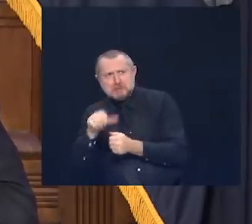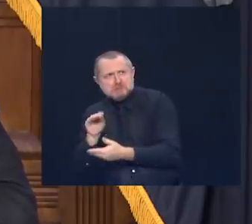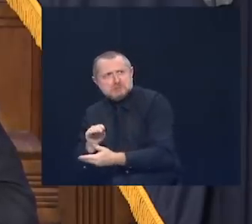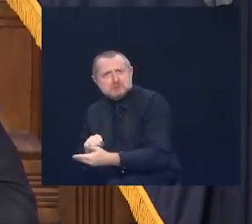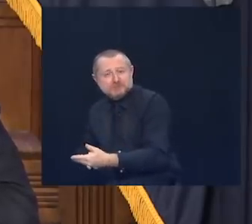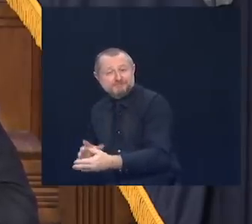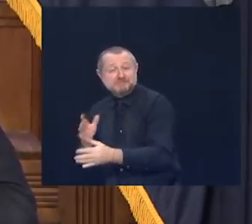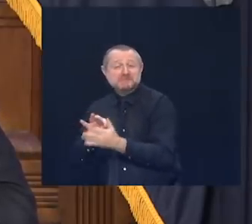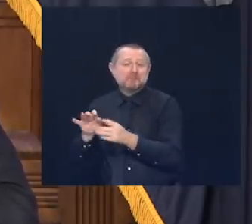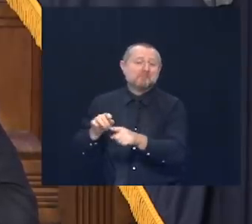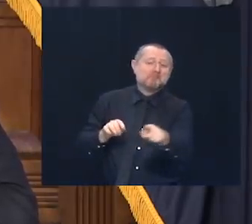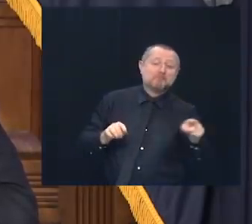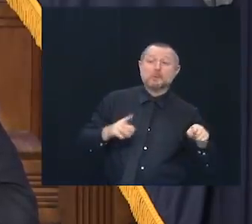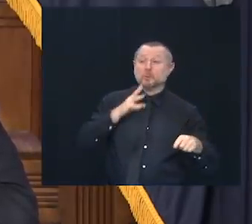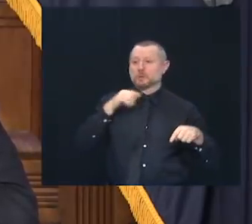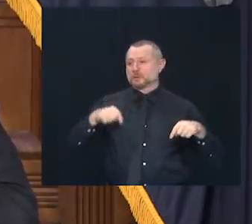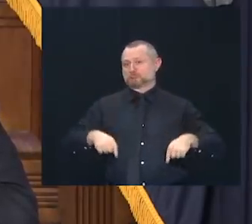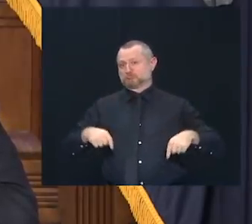joy every day.